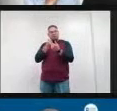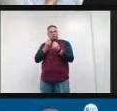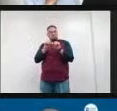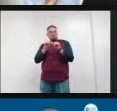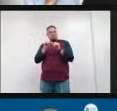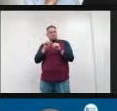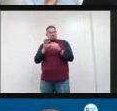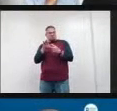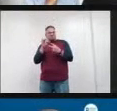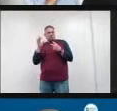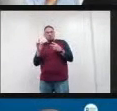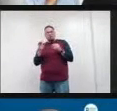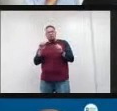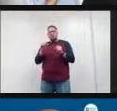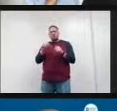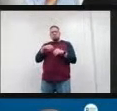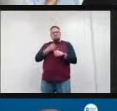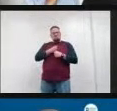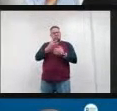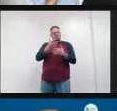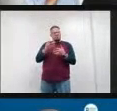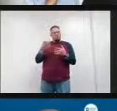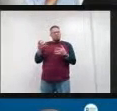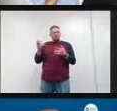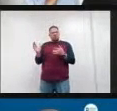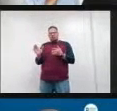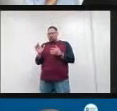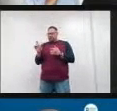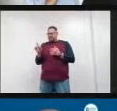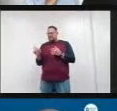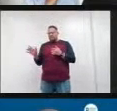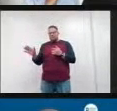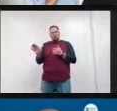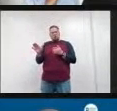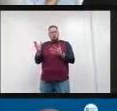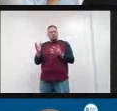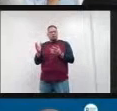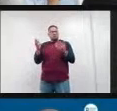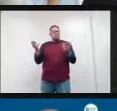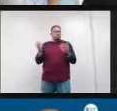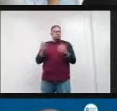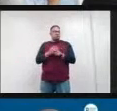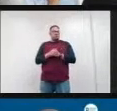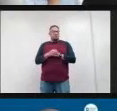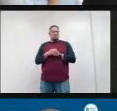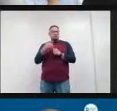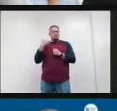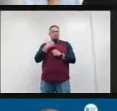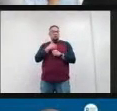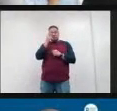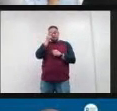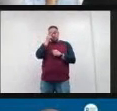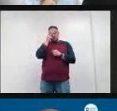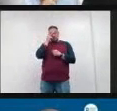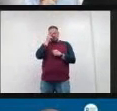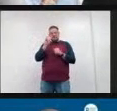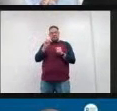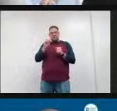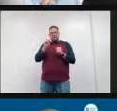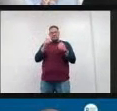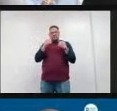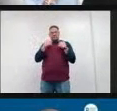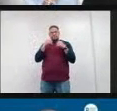voice their interest and needs. So, you know, if we could include perhaps children and families on